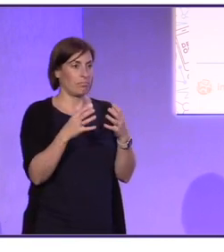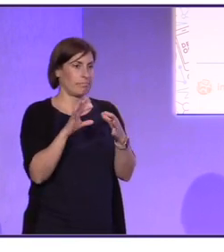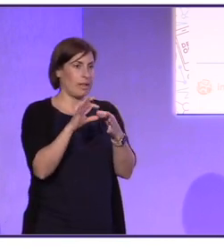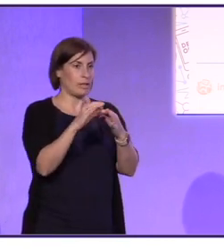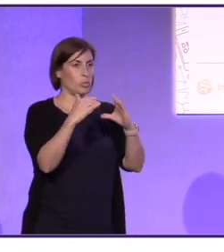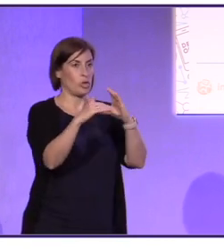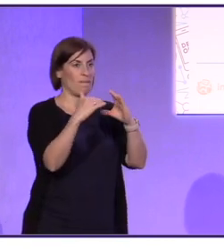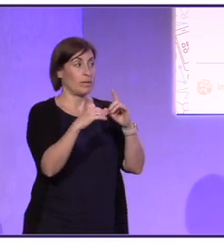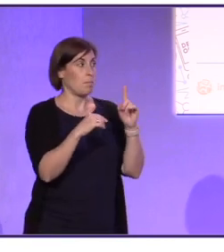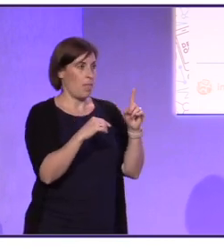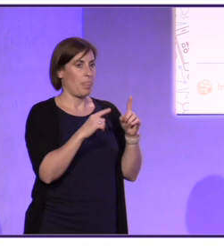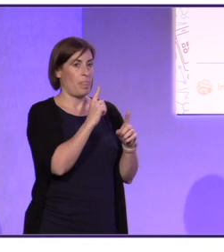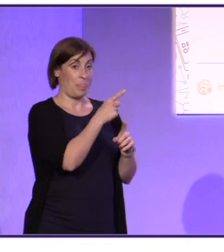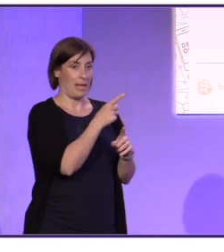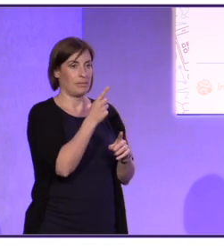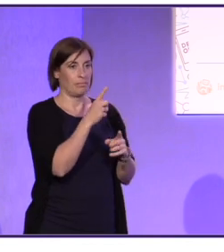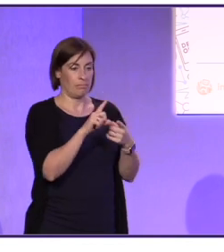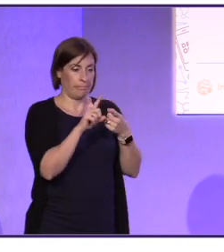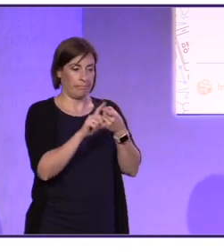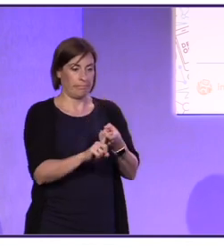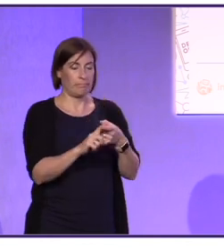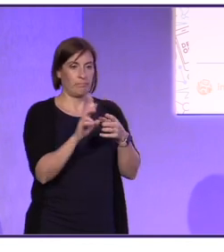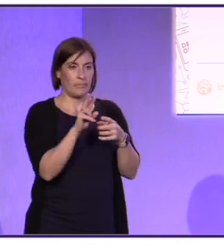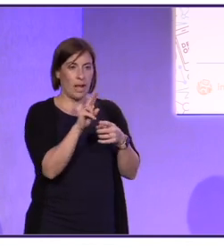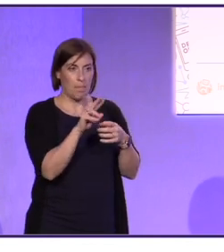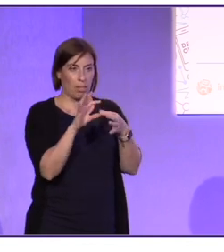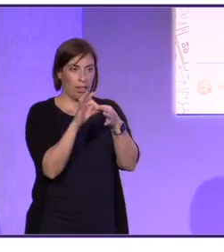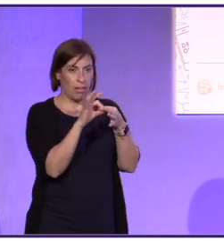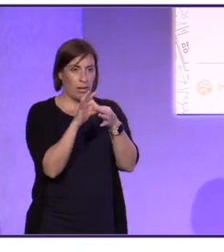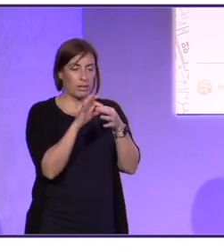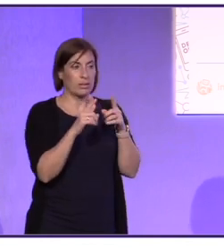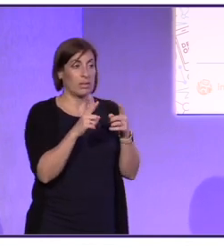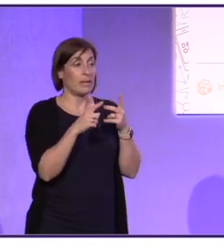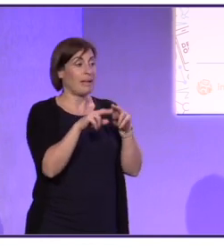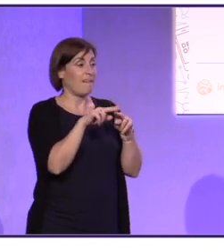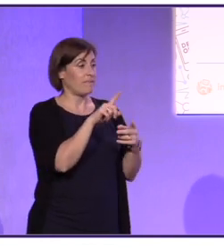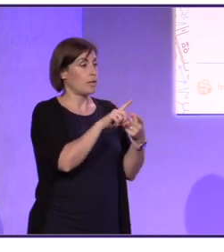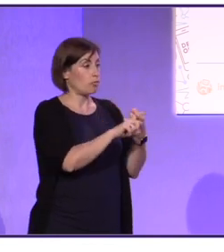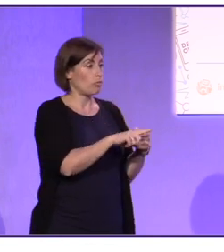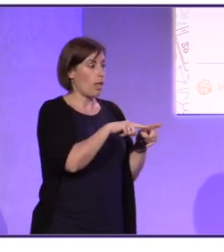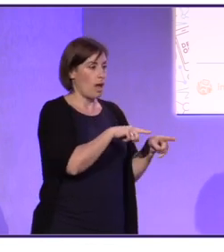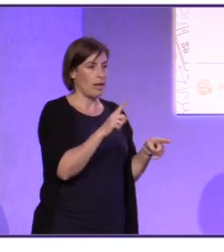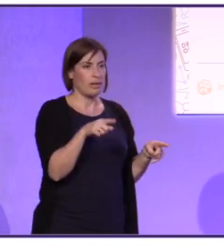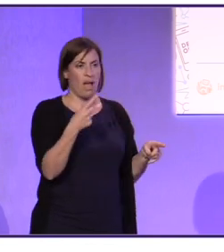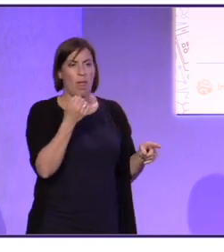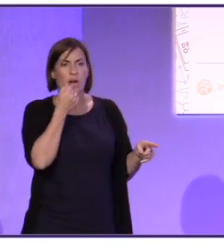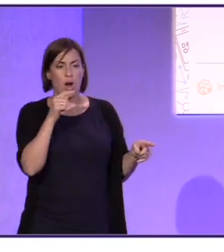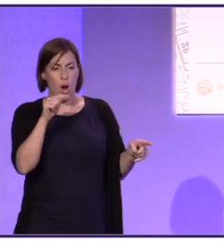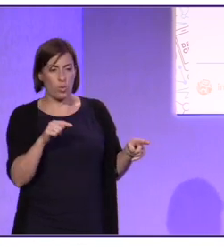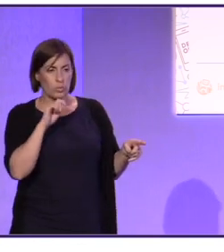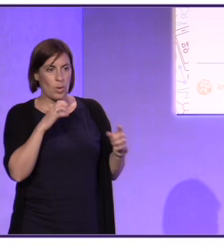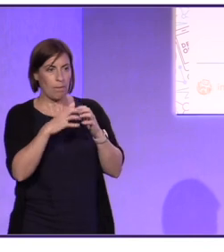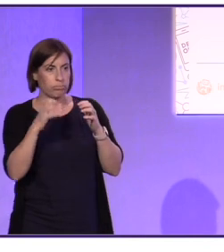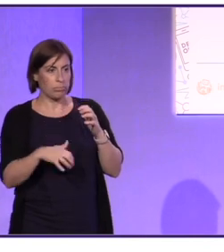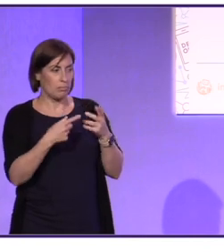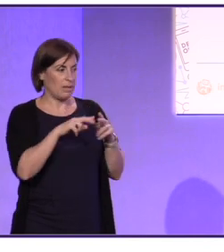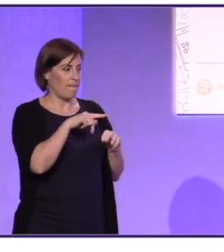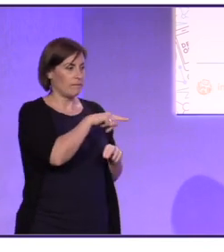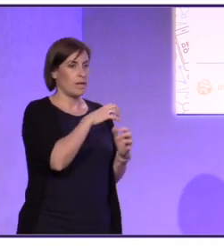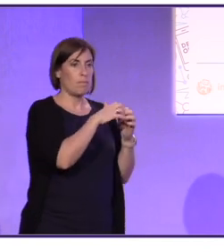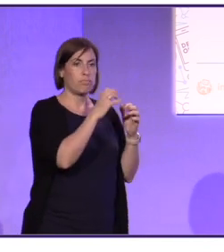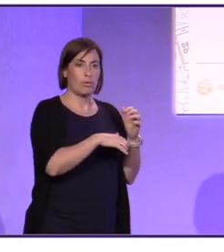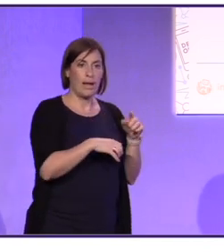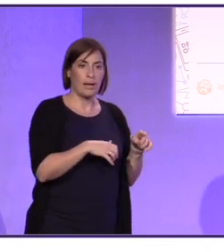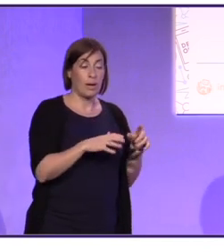is tight coupling. If you're relying on that one, every other piece of code is going to break if you break that or if